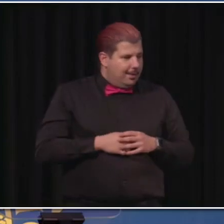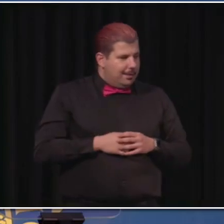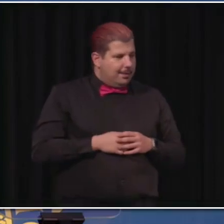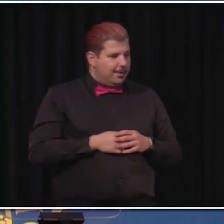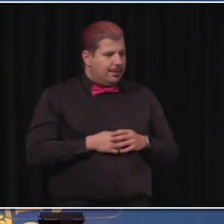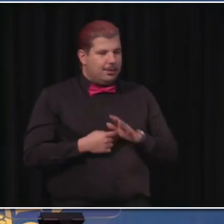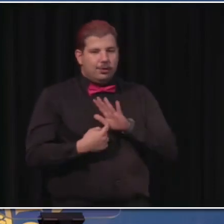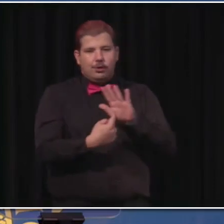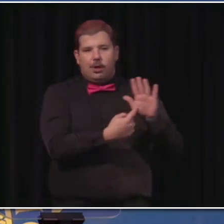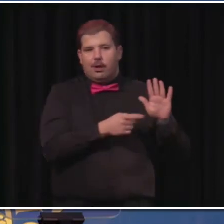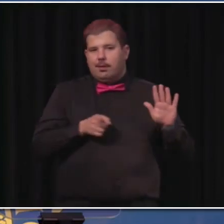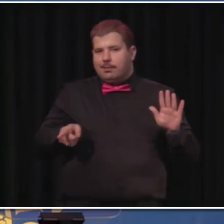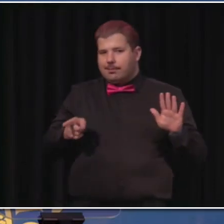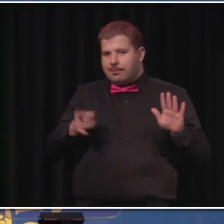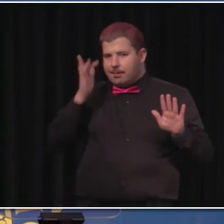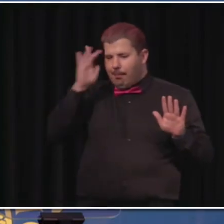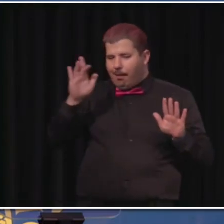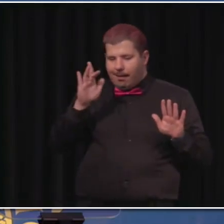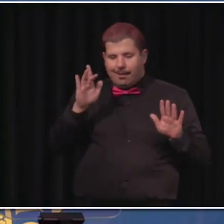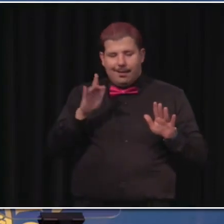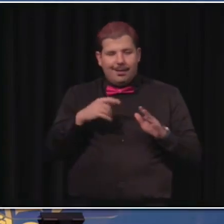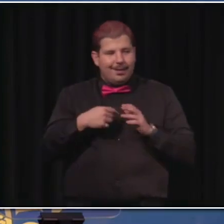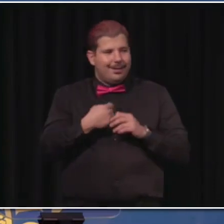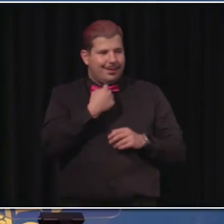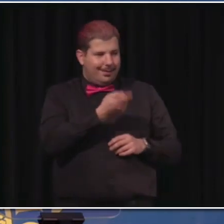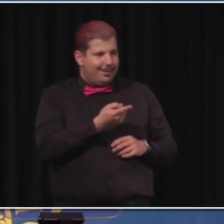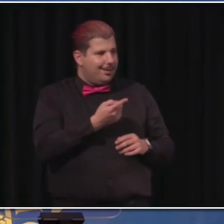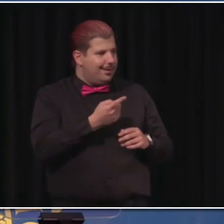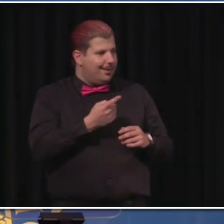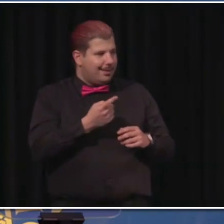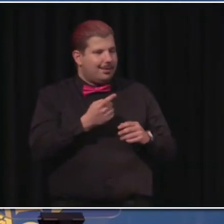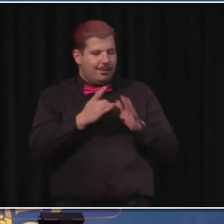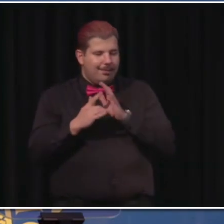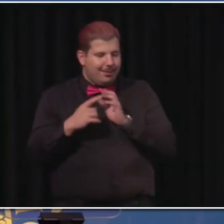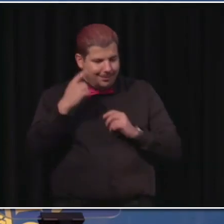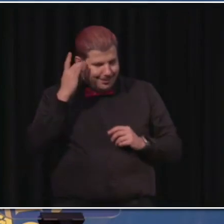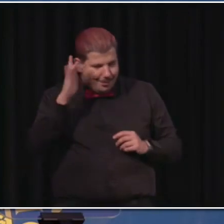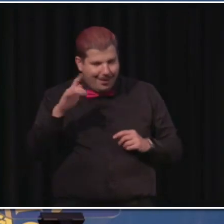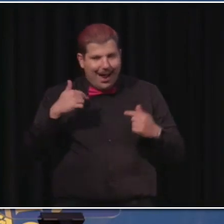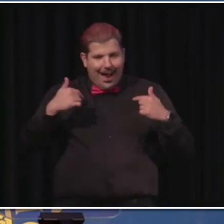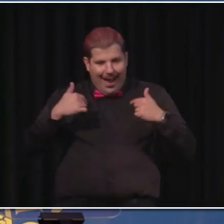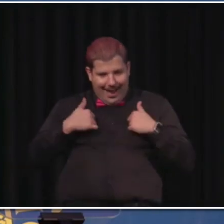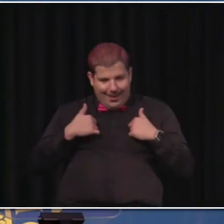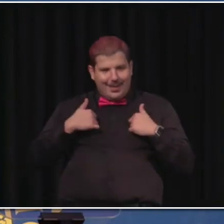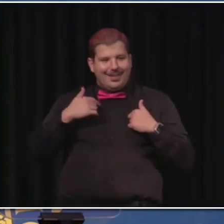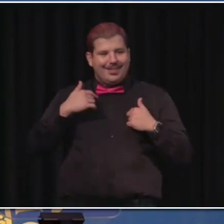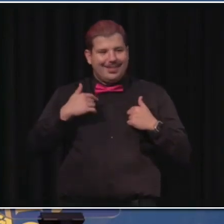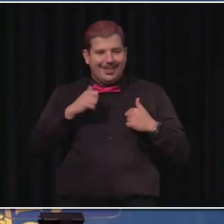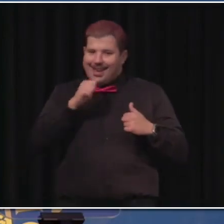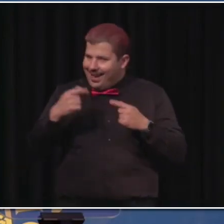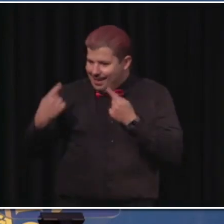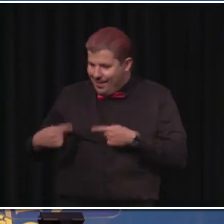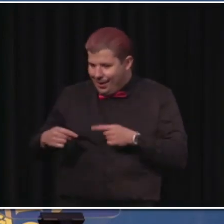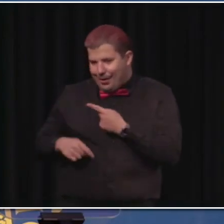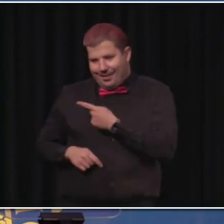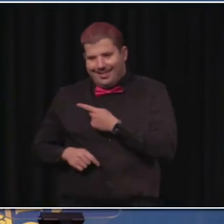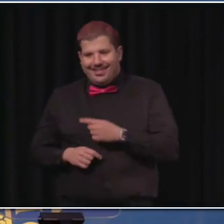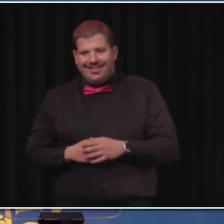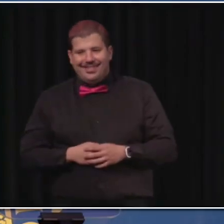to show how smart she was. I tell it to show how smart I was, not to debate her.